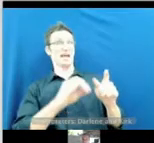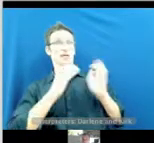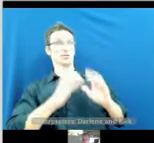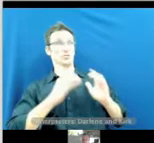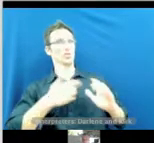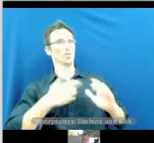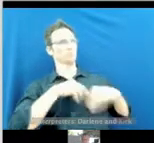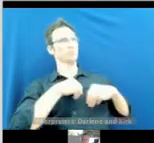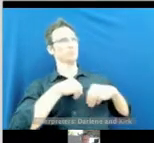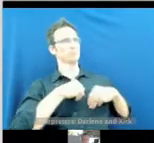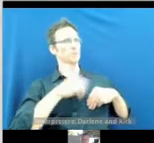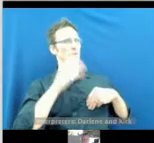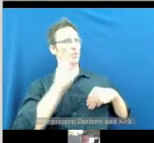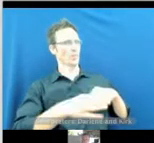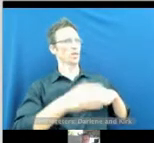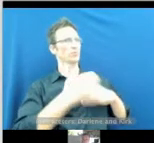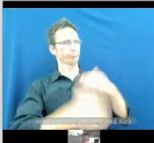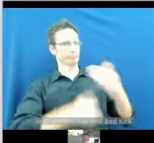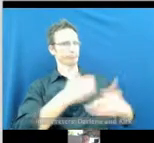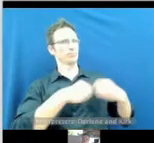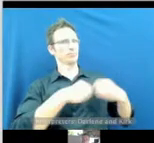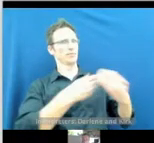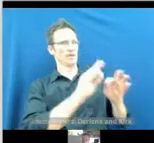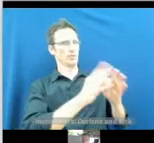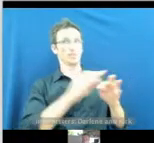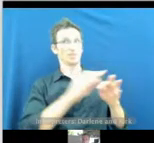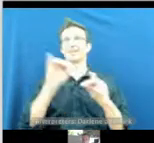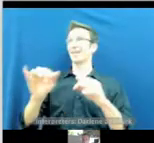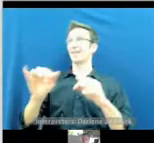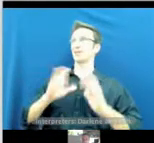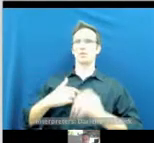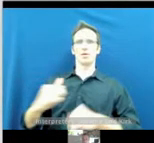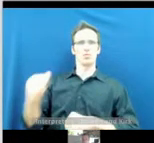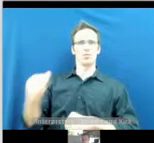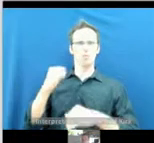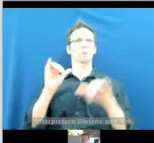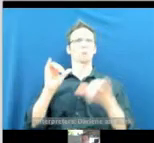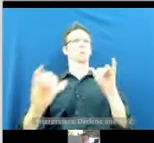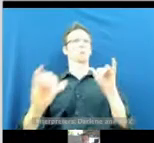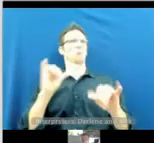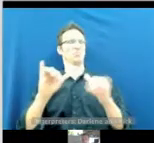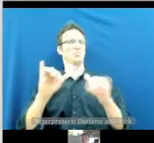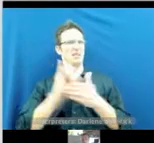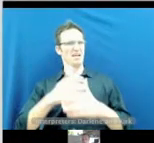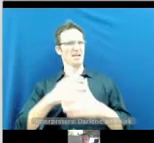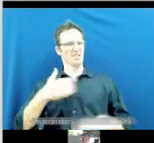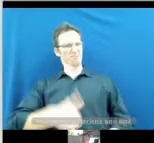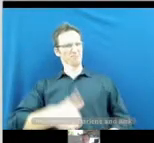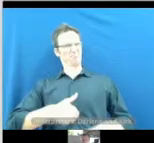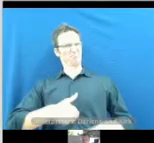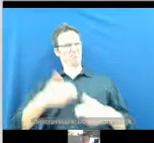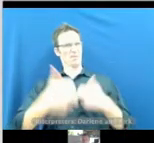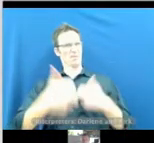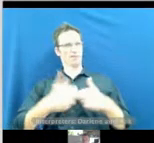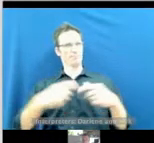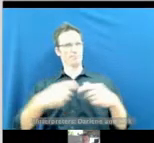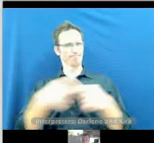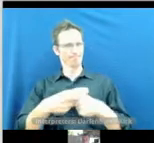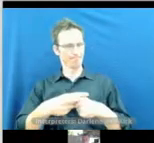and able to provide interpreting services to. So that became a problem for me. And so in my work